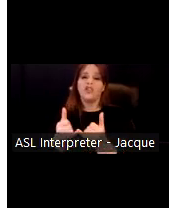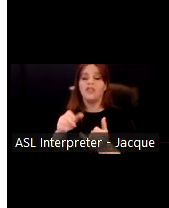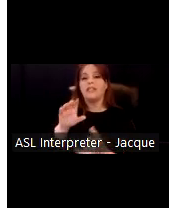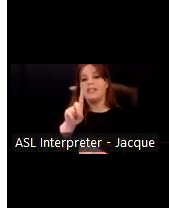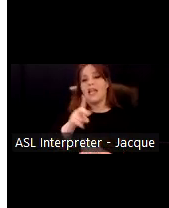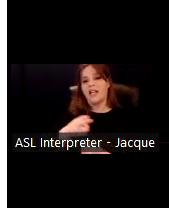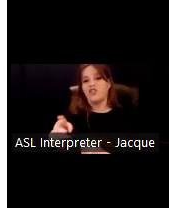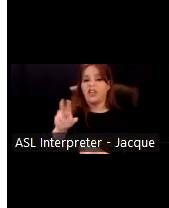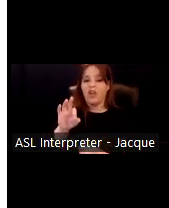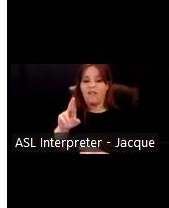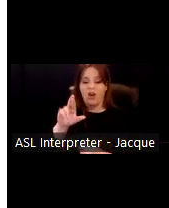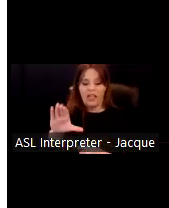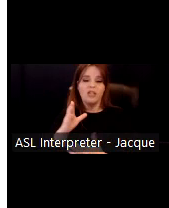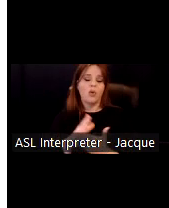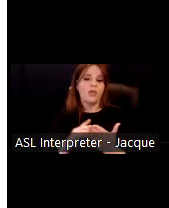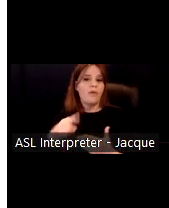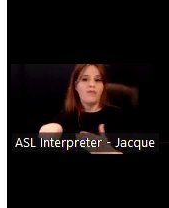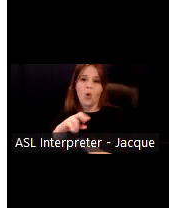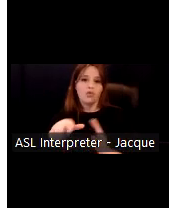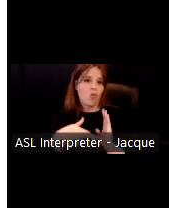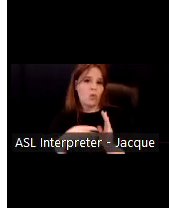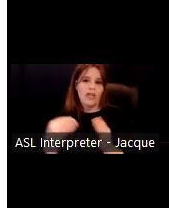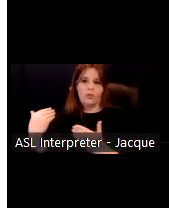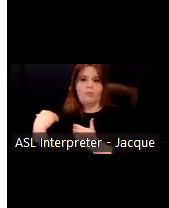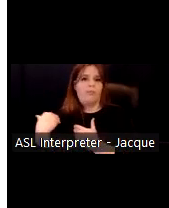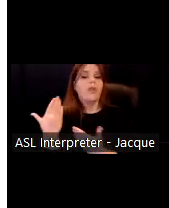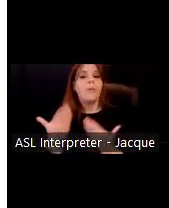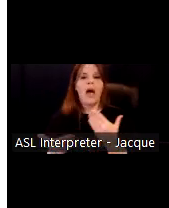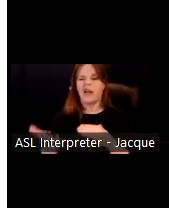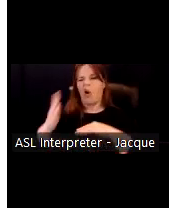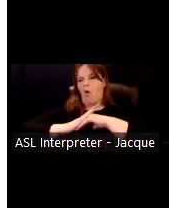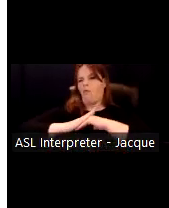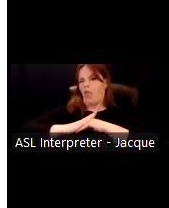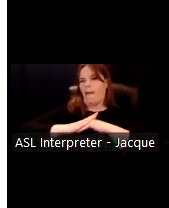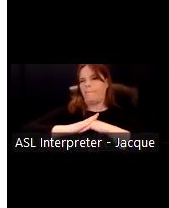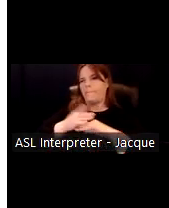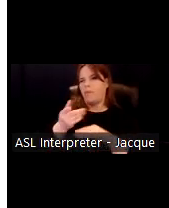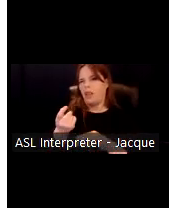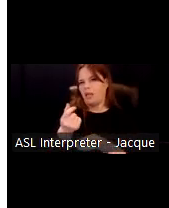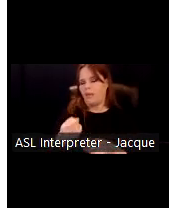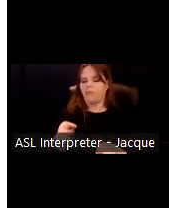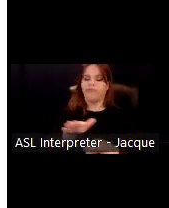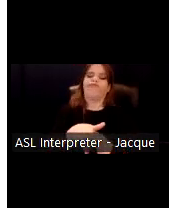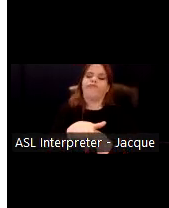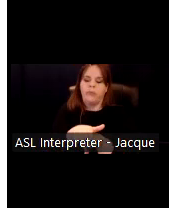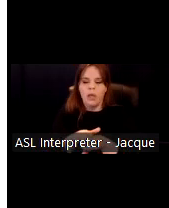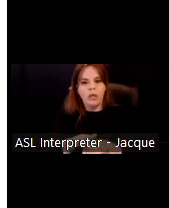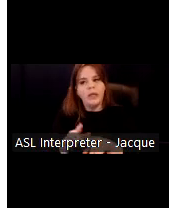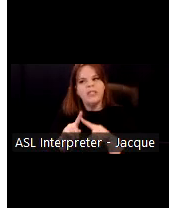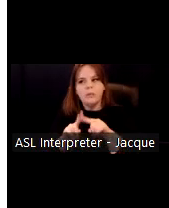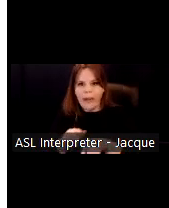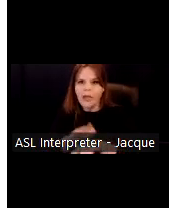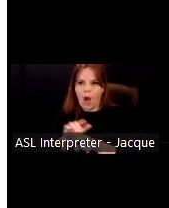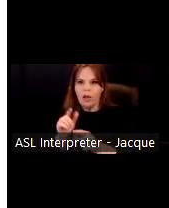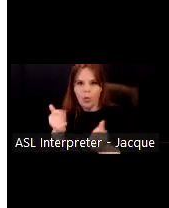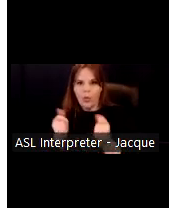some of those roles and responsibilities might overlap depending on the agency, but we